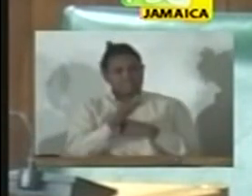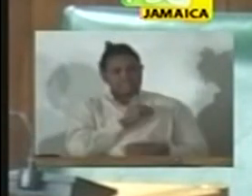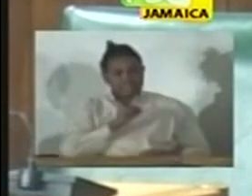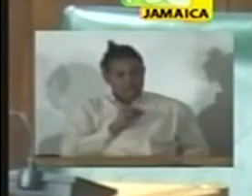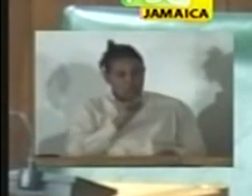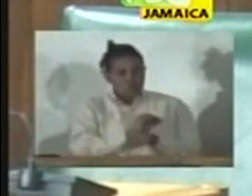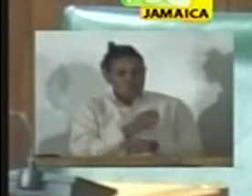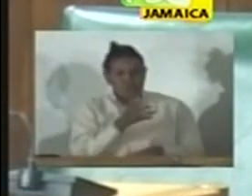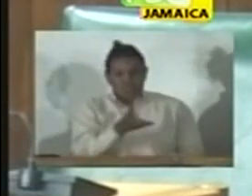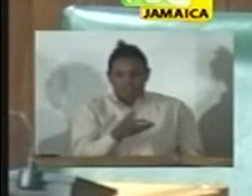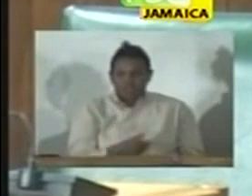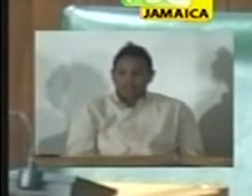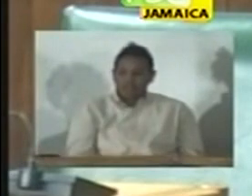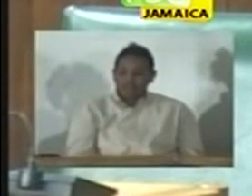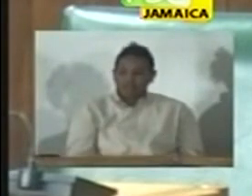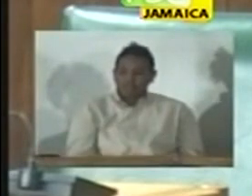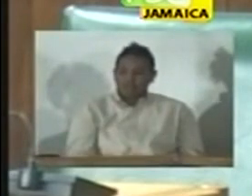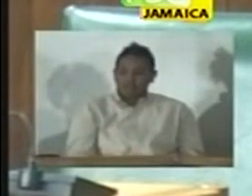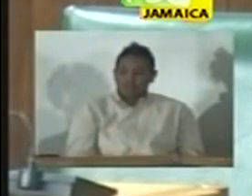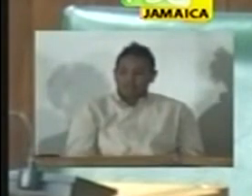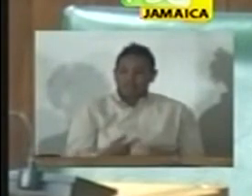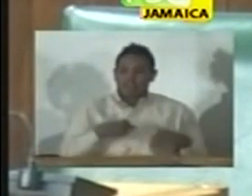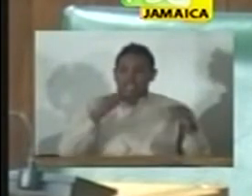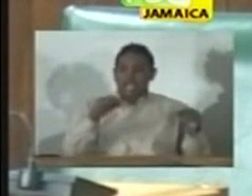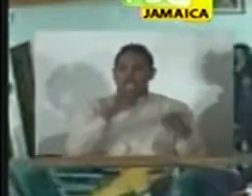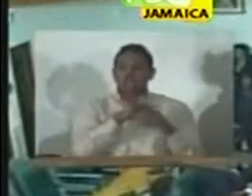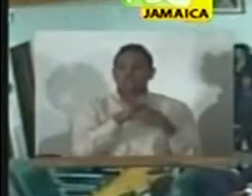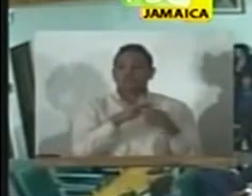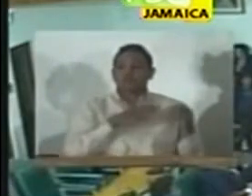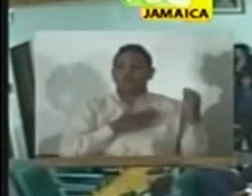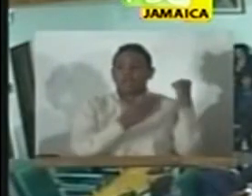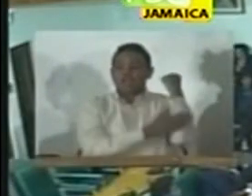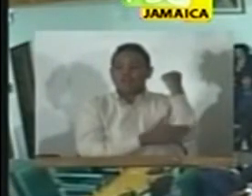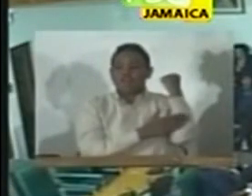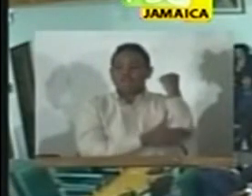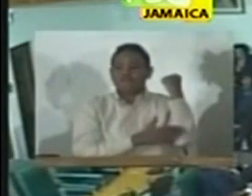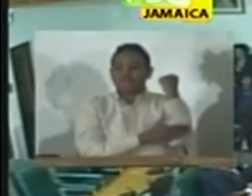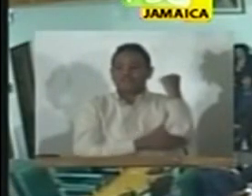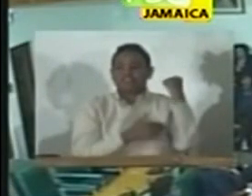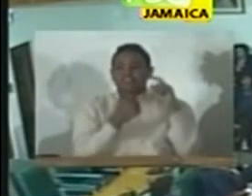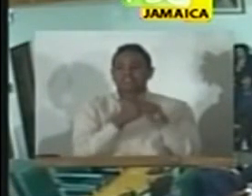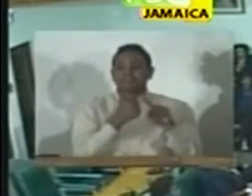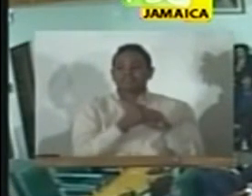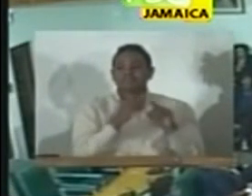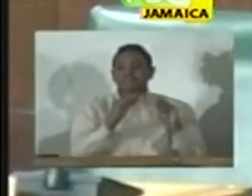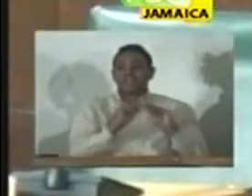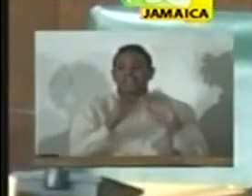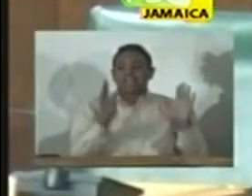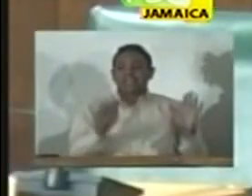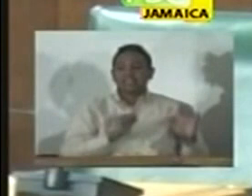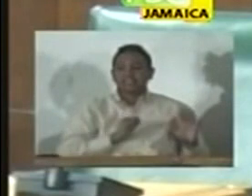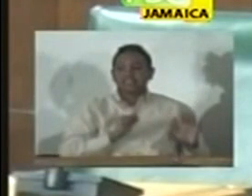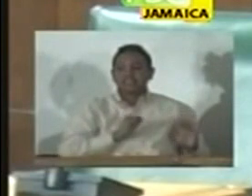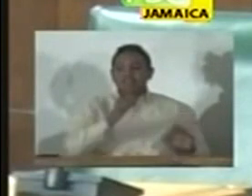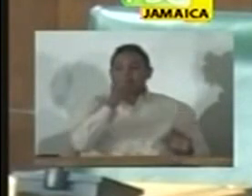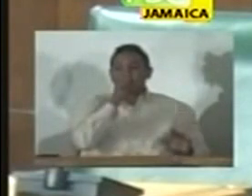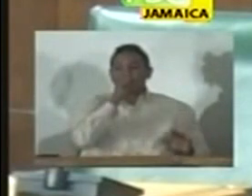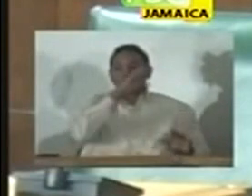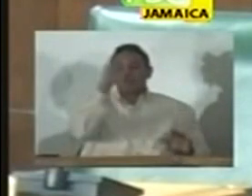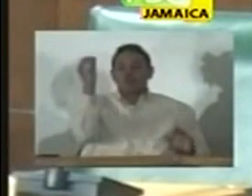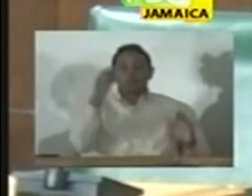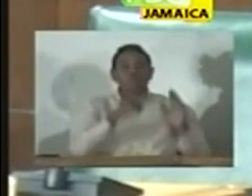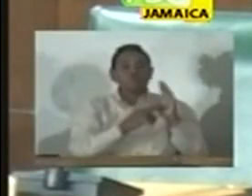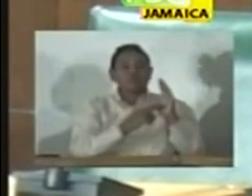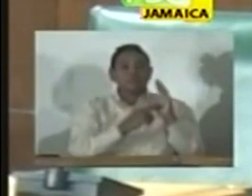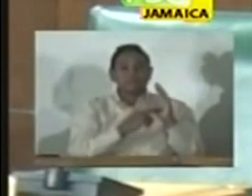again to sit in the Senate so I can contribute to my country. And it was clear that I was a private sector rep and